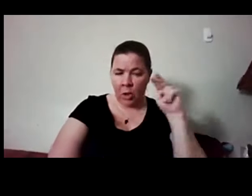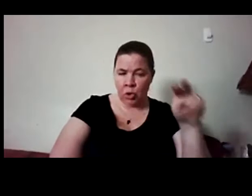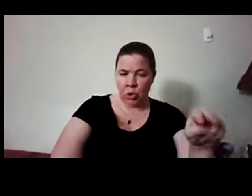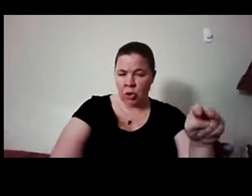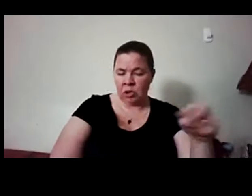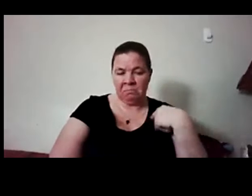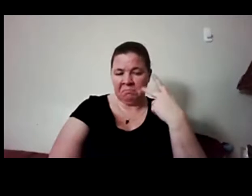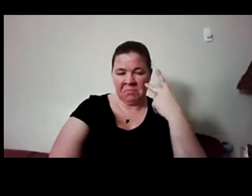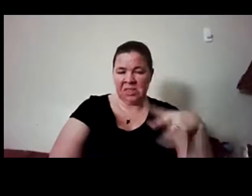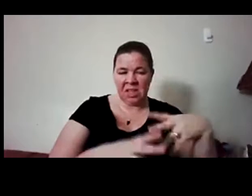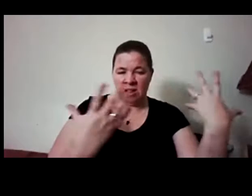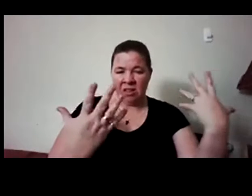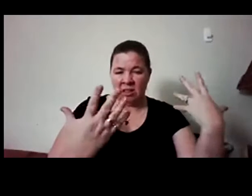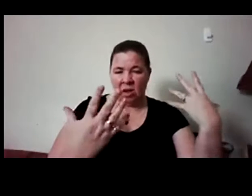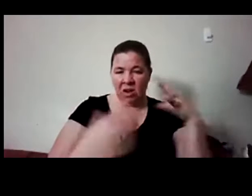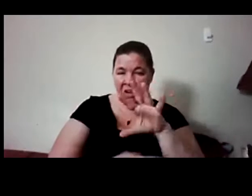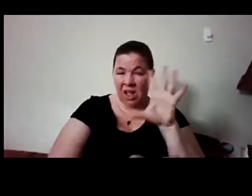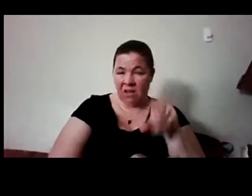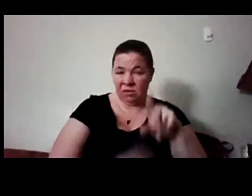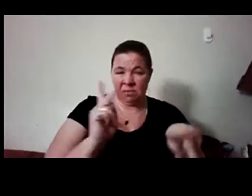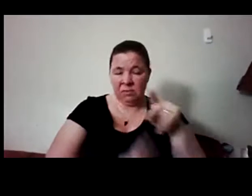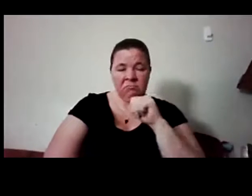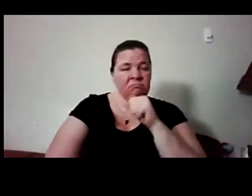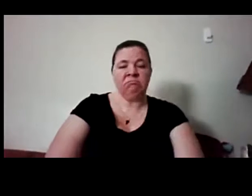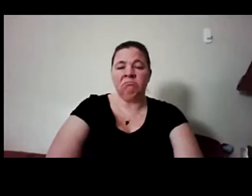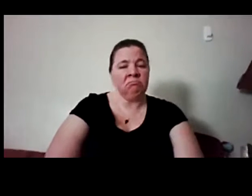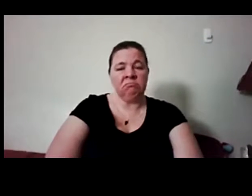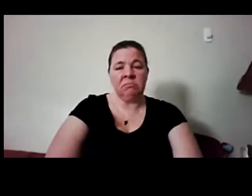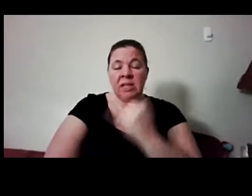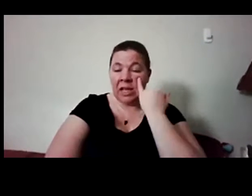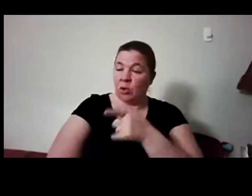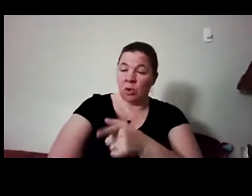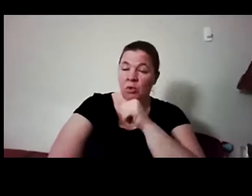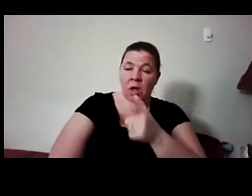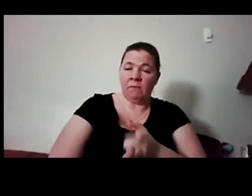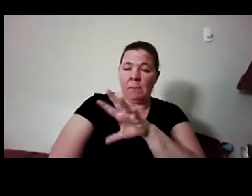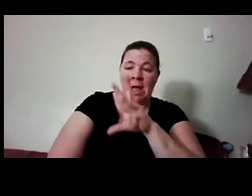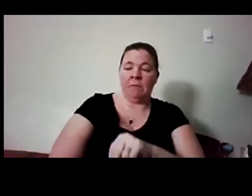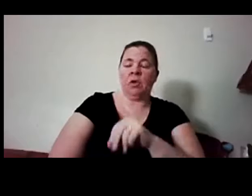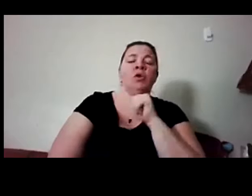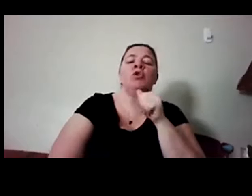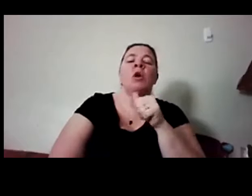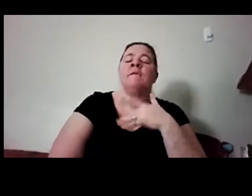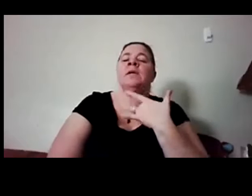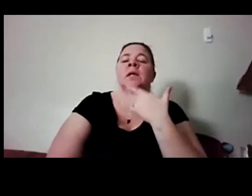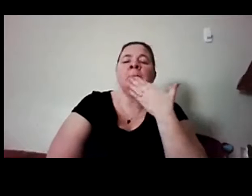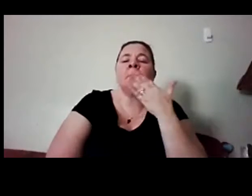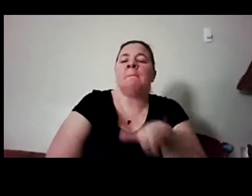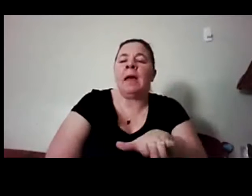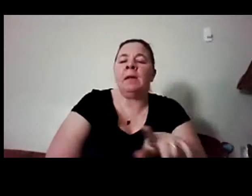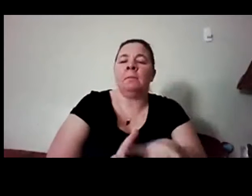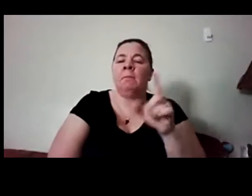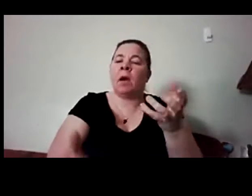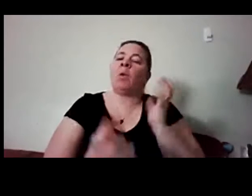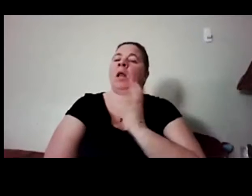did not see a lot of Africans. And folks, if you're here and you're not from Africa, don't feel bad. I just wanted our people